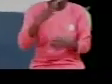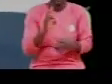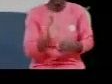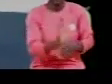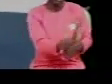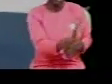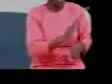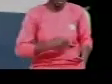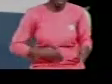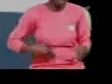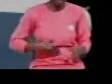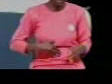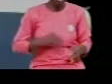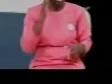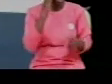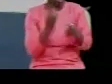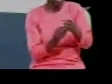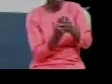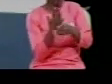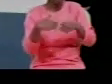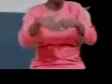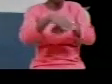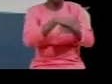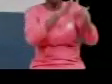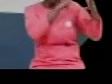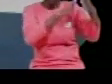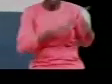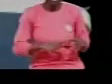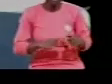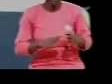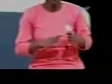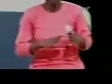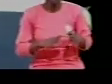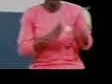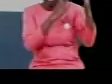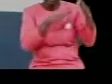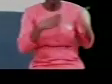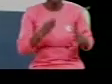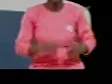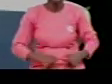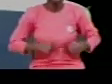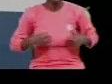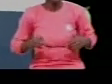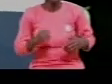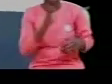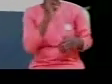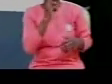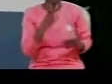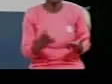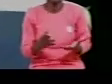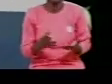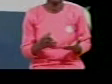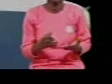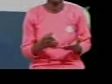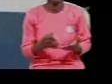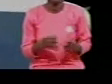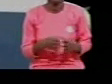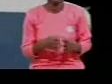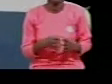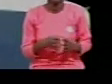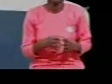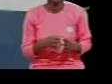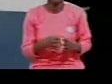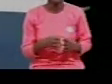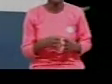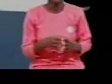shall flow rivers of living water. But these spake he of the Spirit, we they that believe